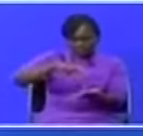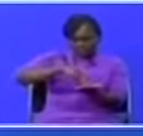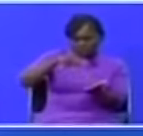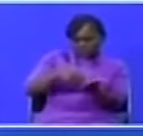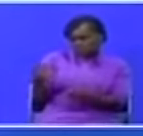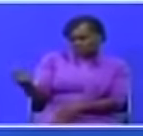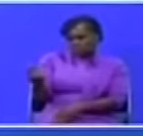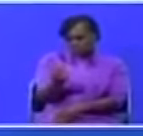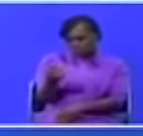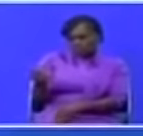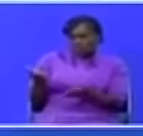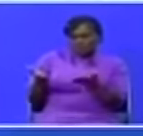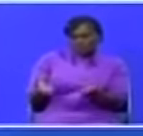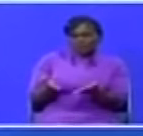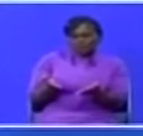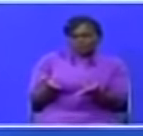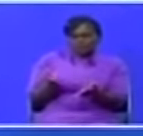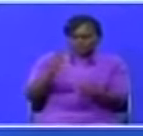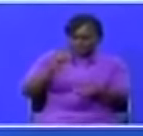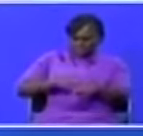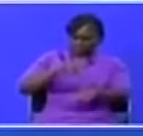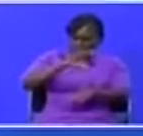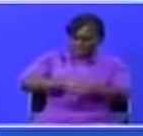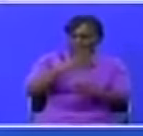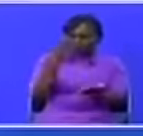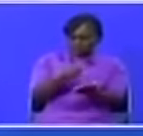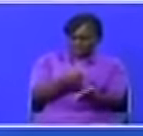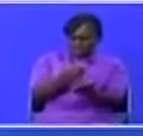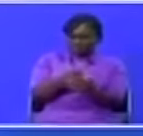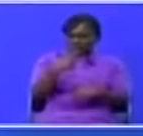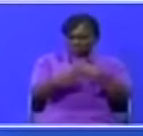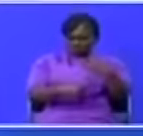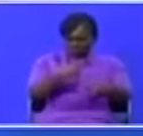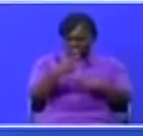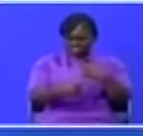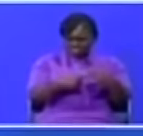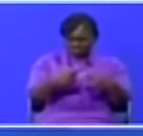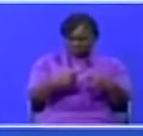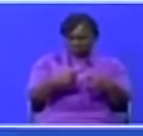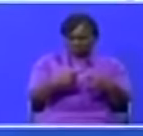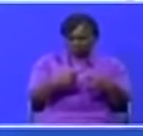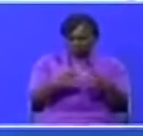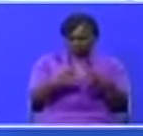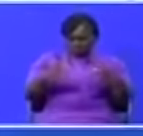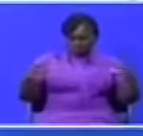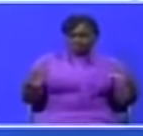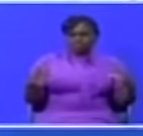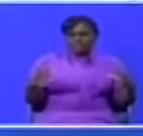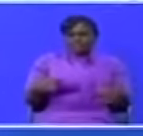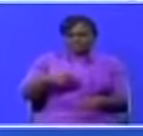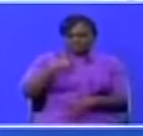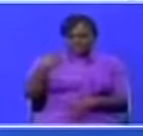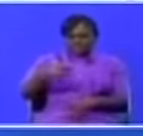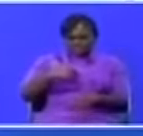midogo iliyokwama pia tutakapopata hizo hela tutazidi kuisukuma mbele ende mbele. They visit